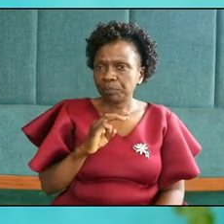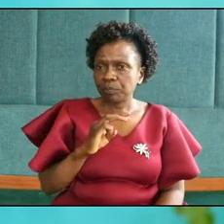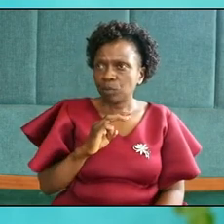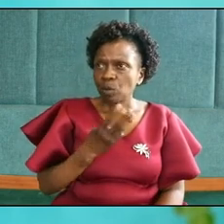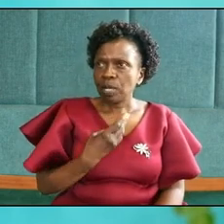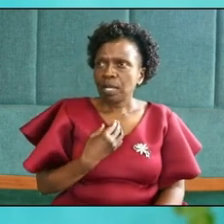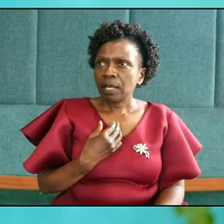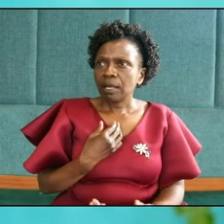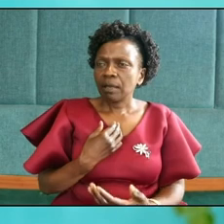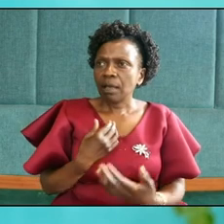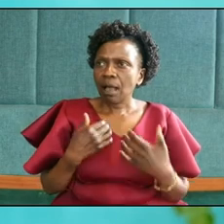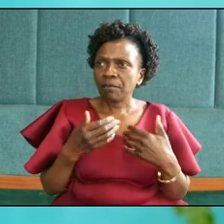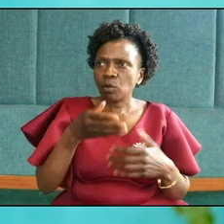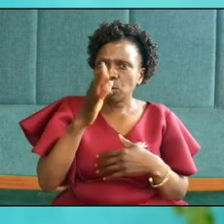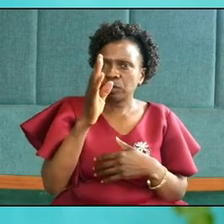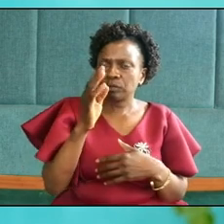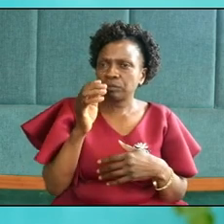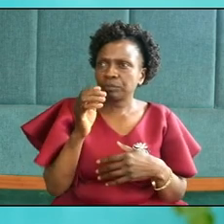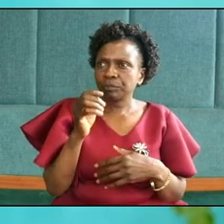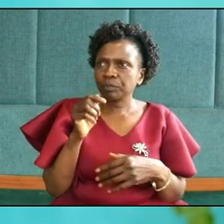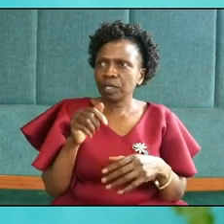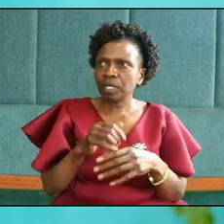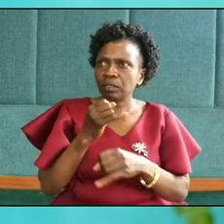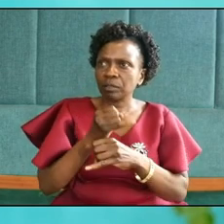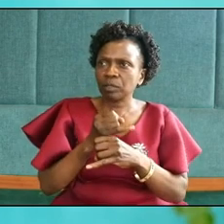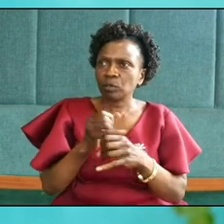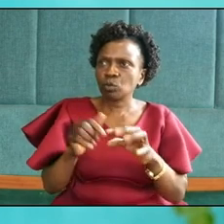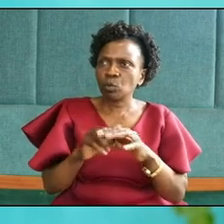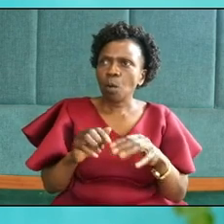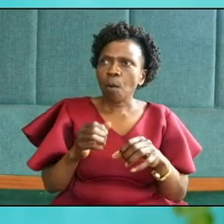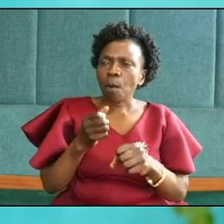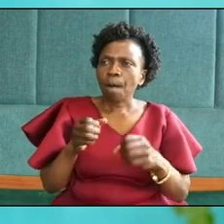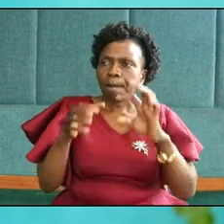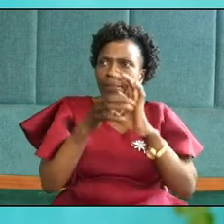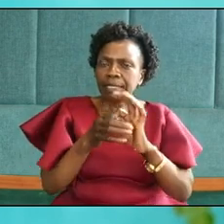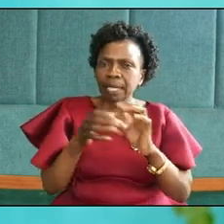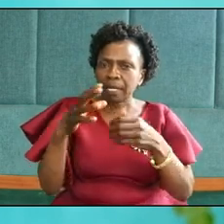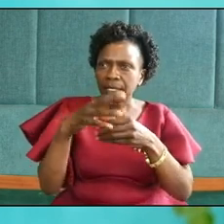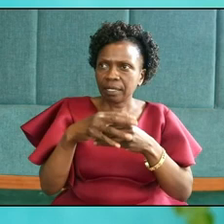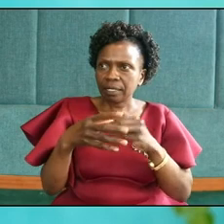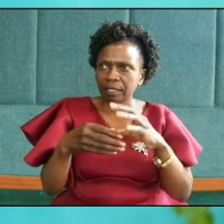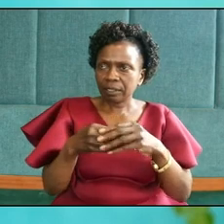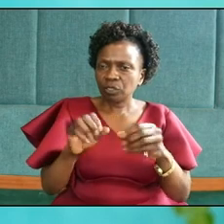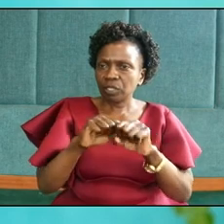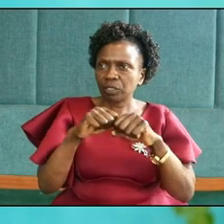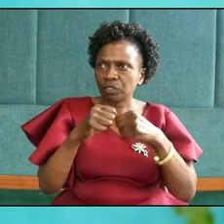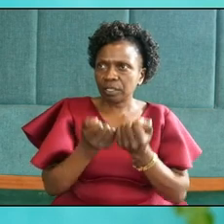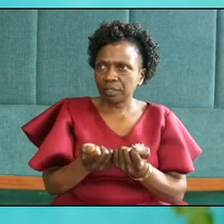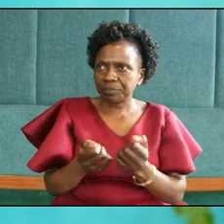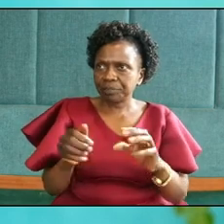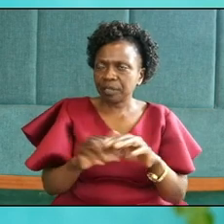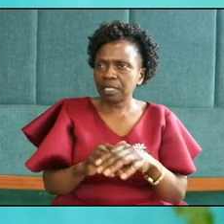well. We salute governments for this commendable job. It's our opportunity to partner and create changes in